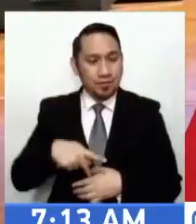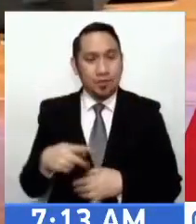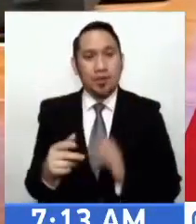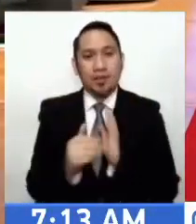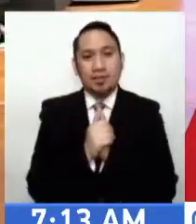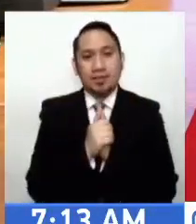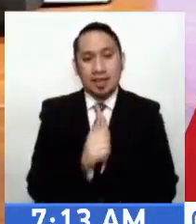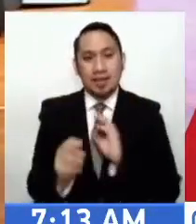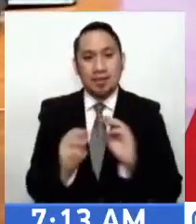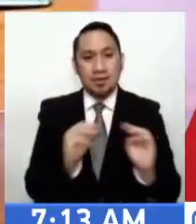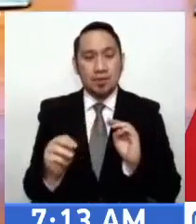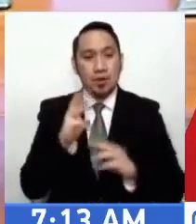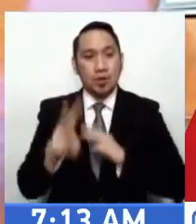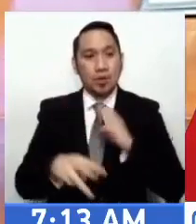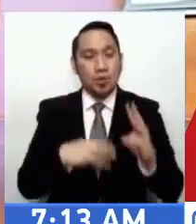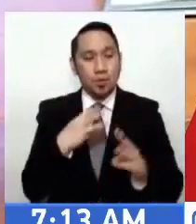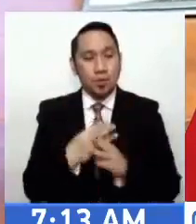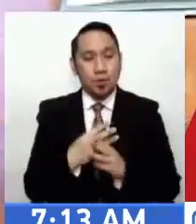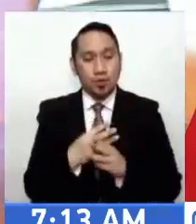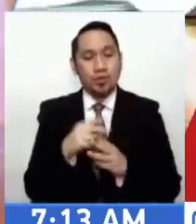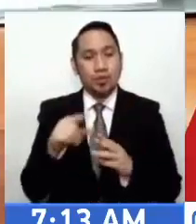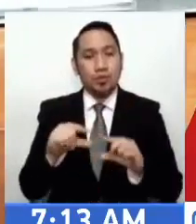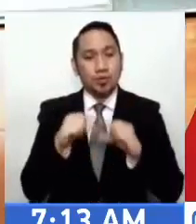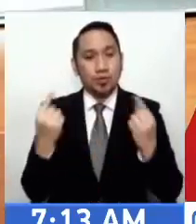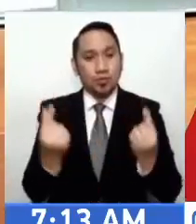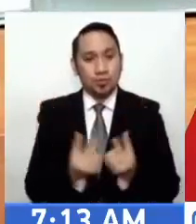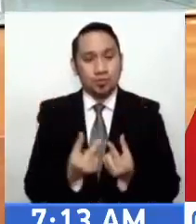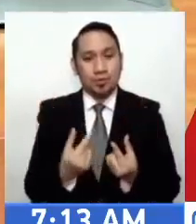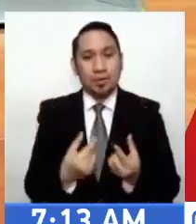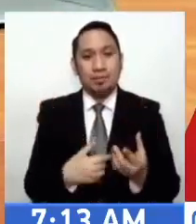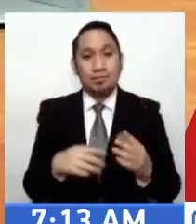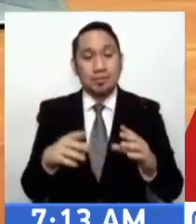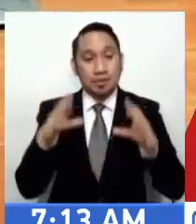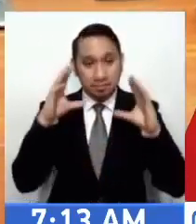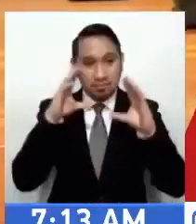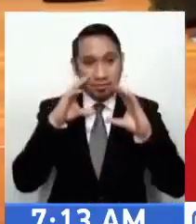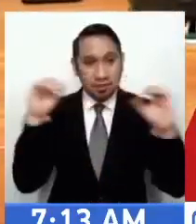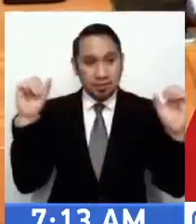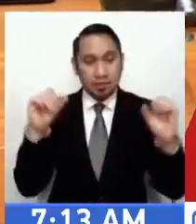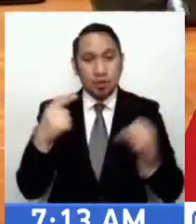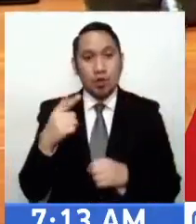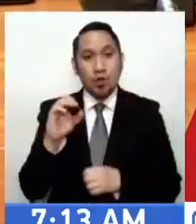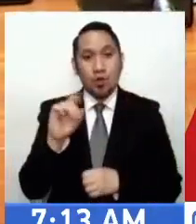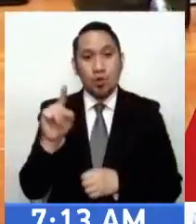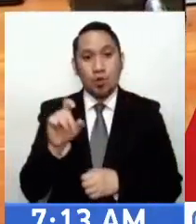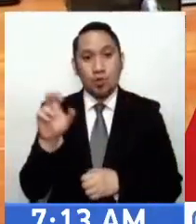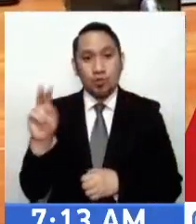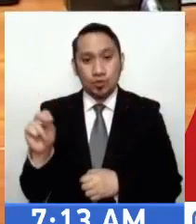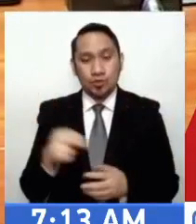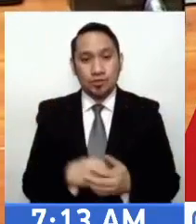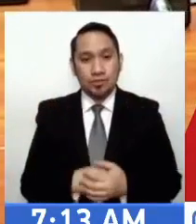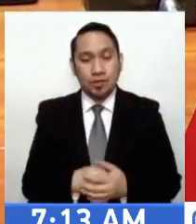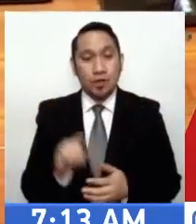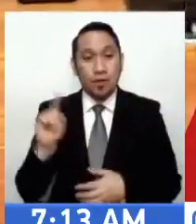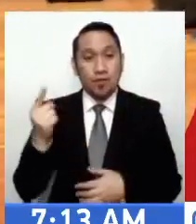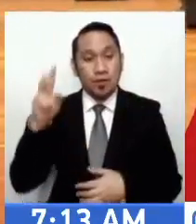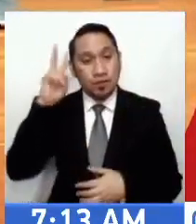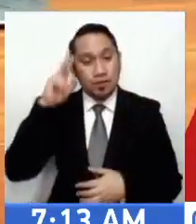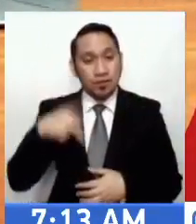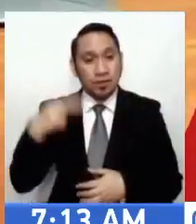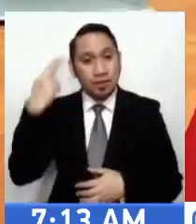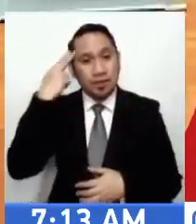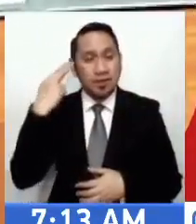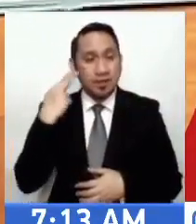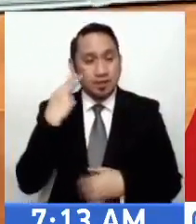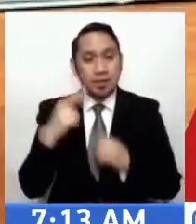Support Group and President of GMA Films, Attorney Annette Gozon Valdez. First Vice President and Head of GMA Regional TV